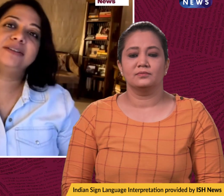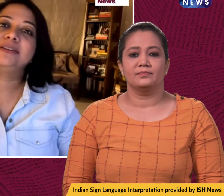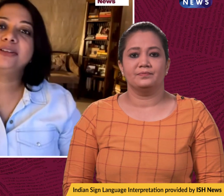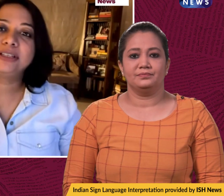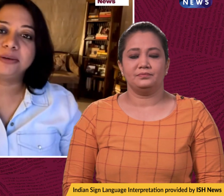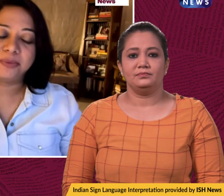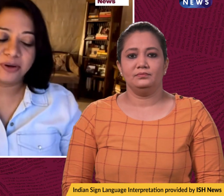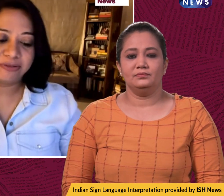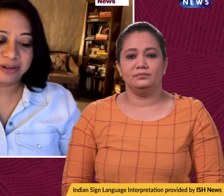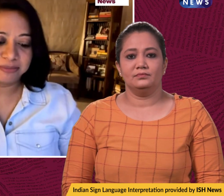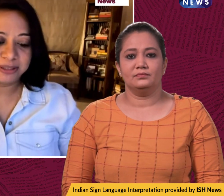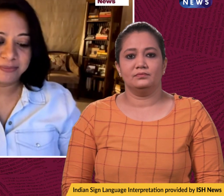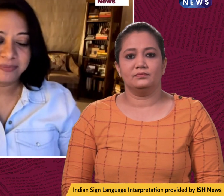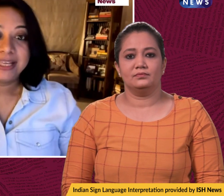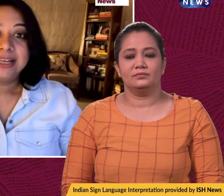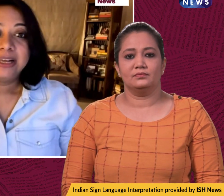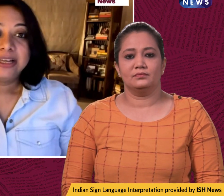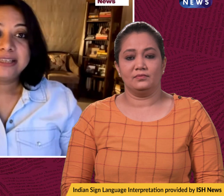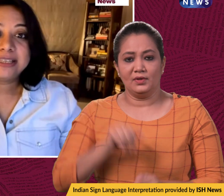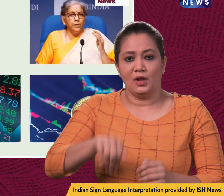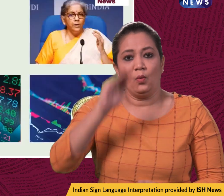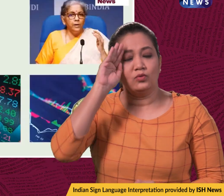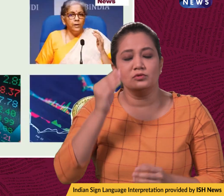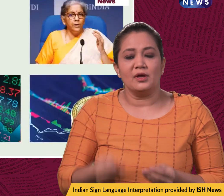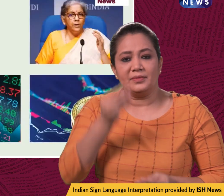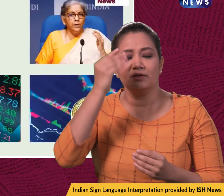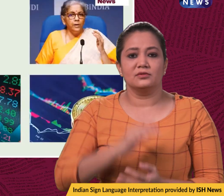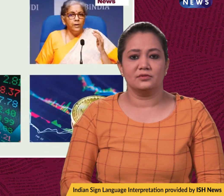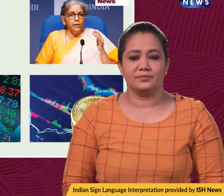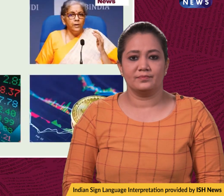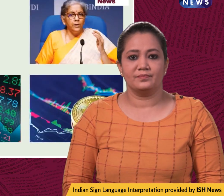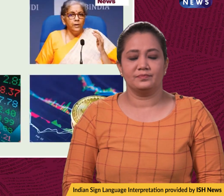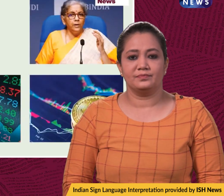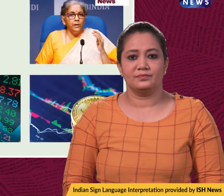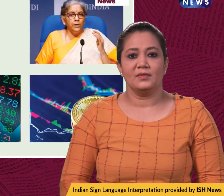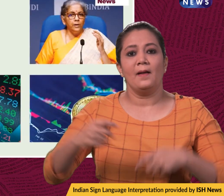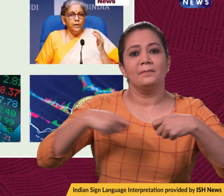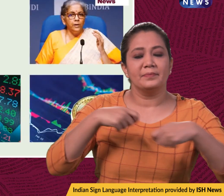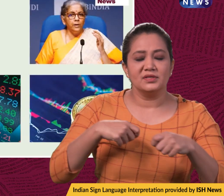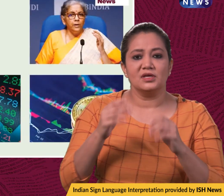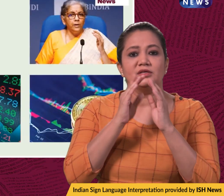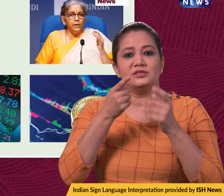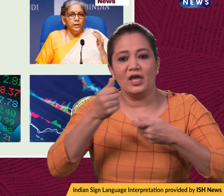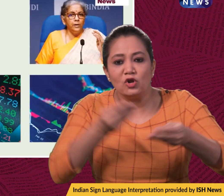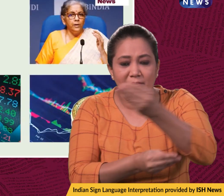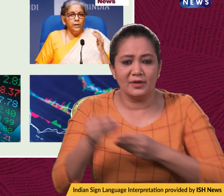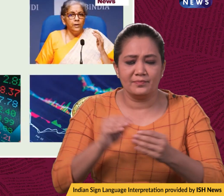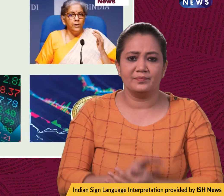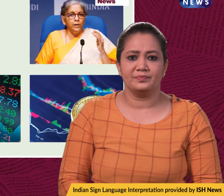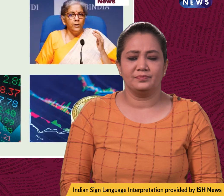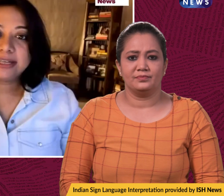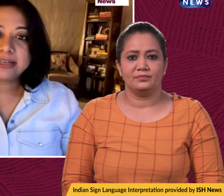term of government. Here's an update, you know, also from the world of business and economy.